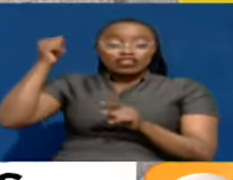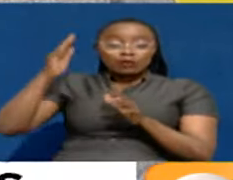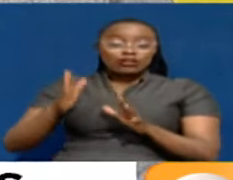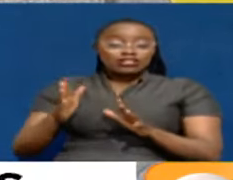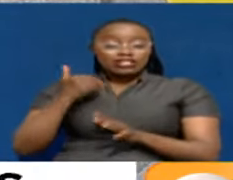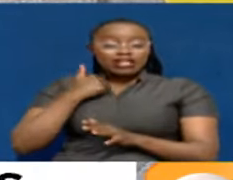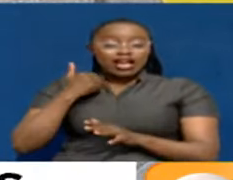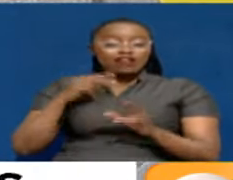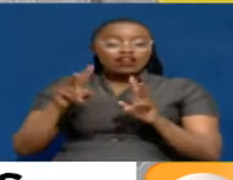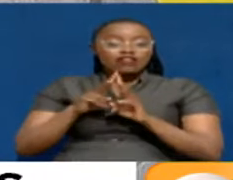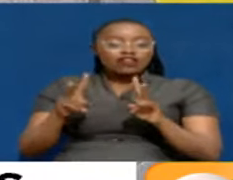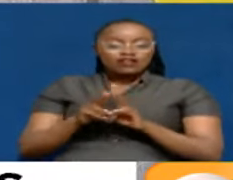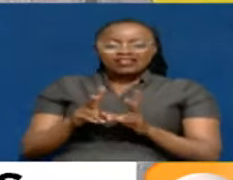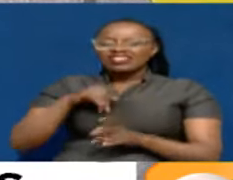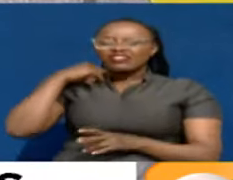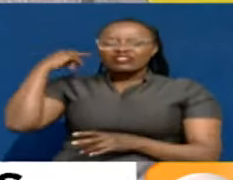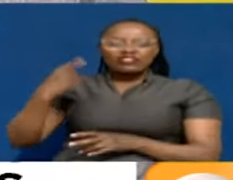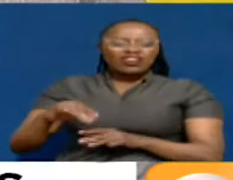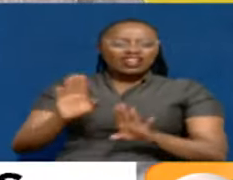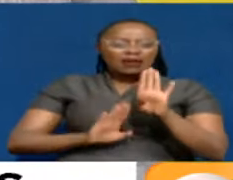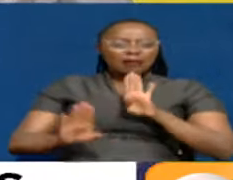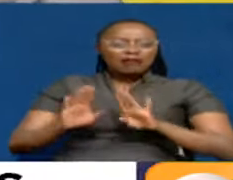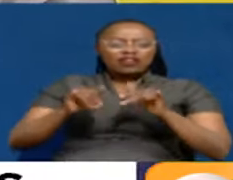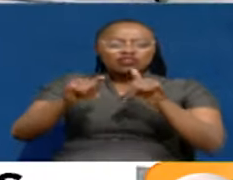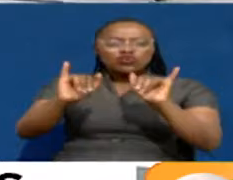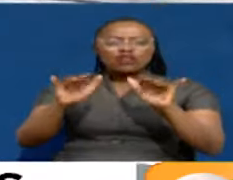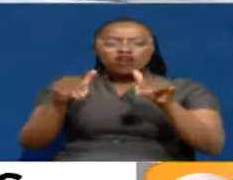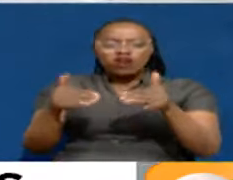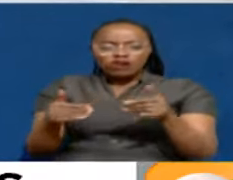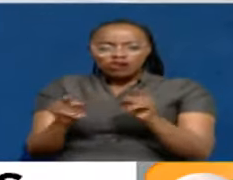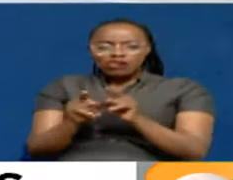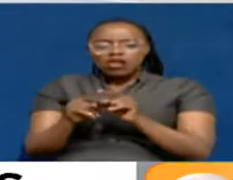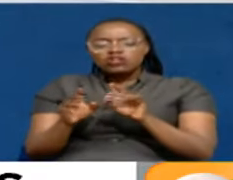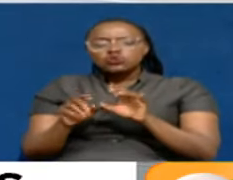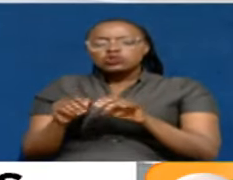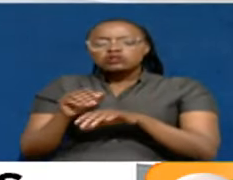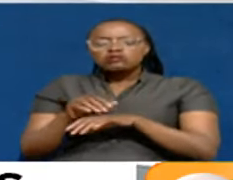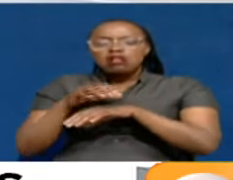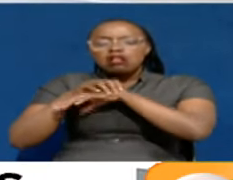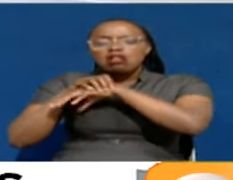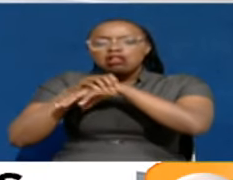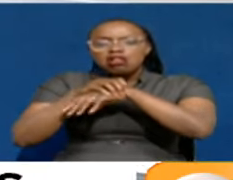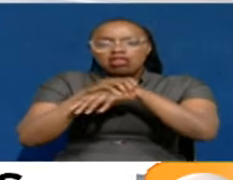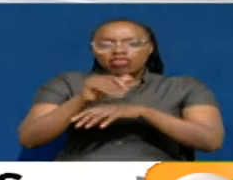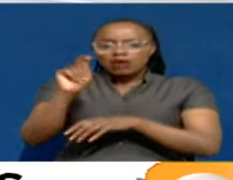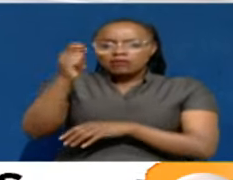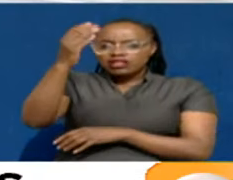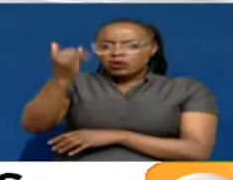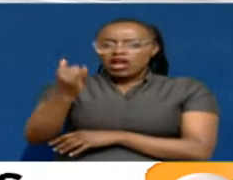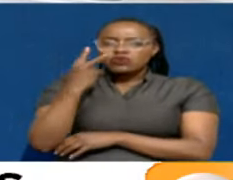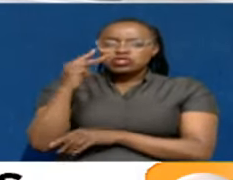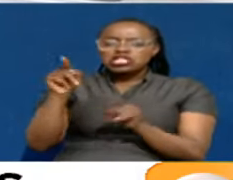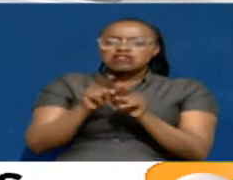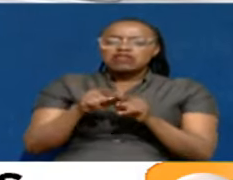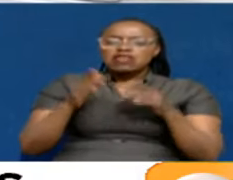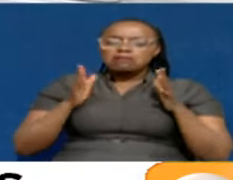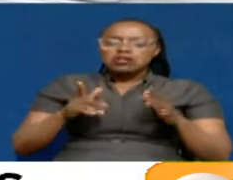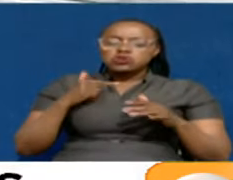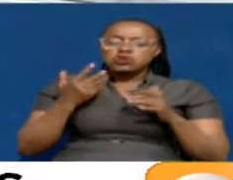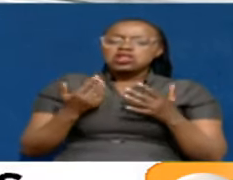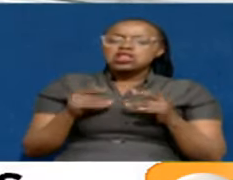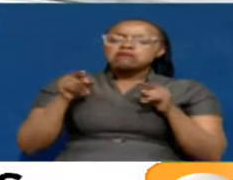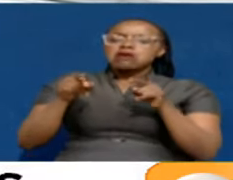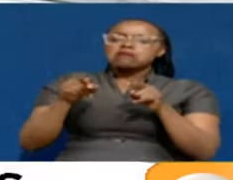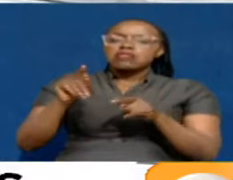have this very queer habit of attempting now to hang on the president's coat, and so that you're seen as the one bringing